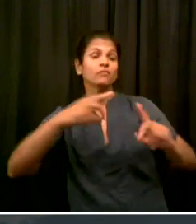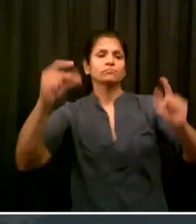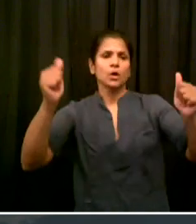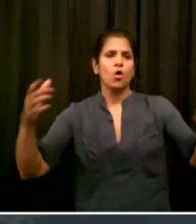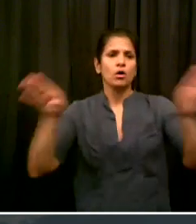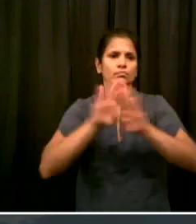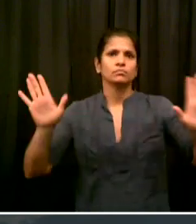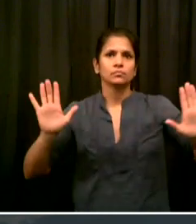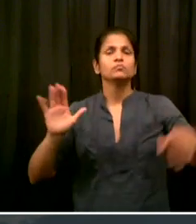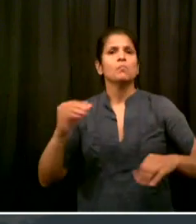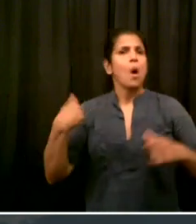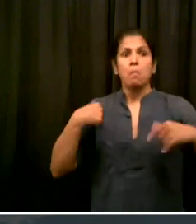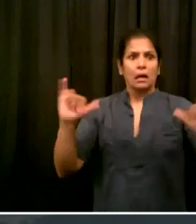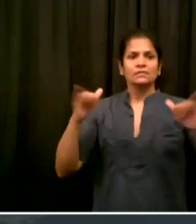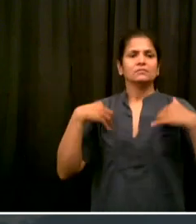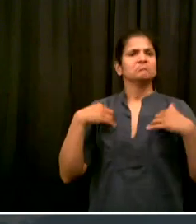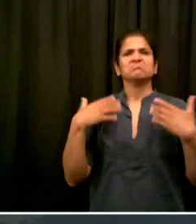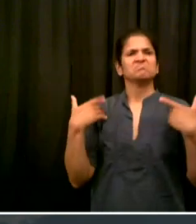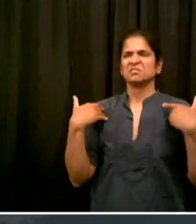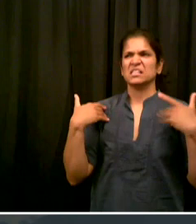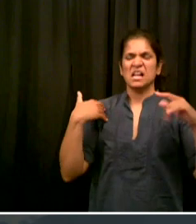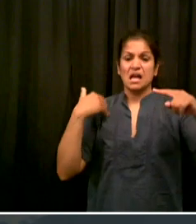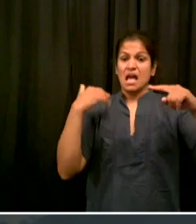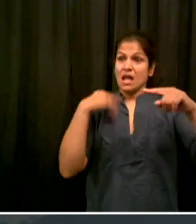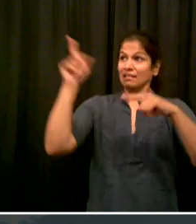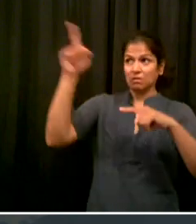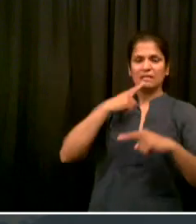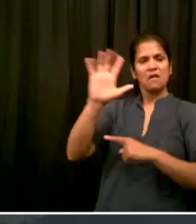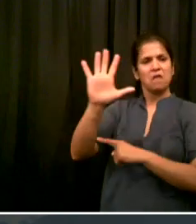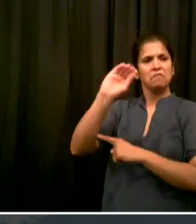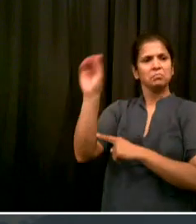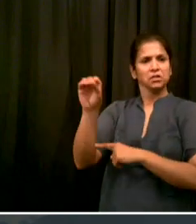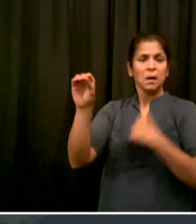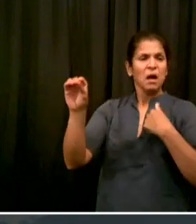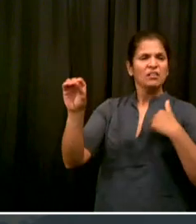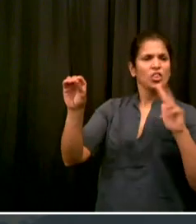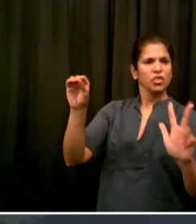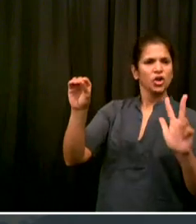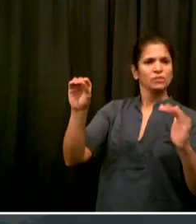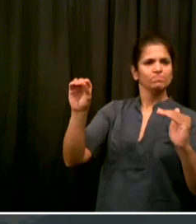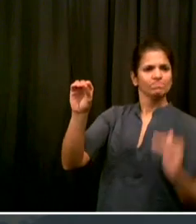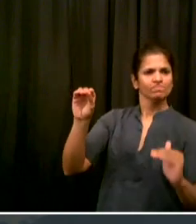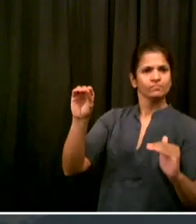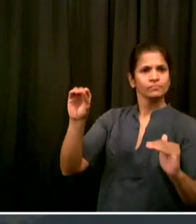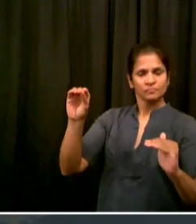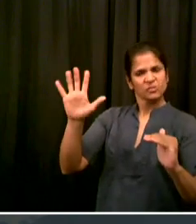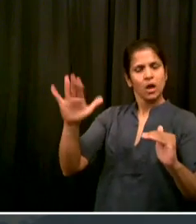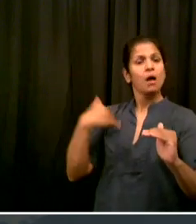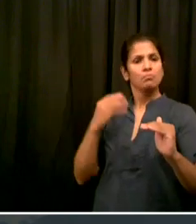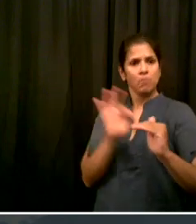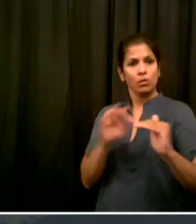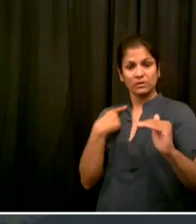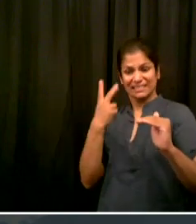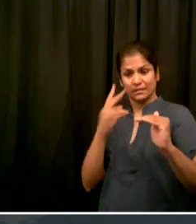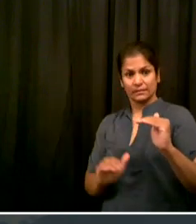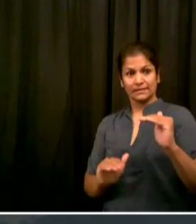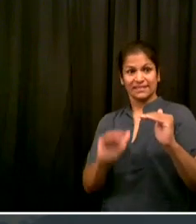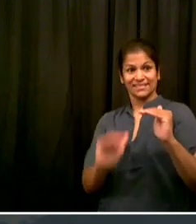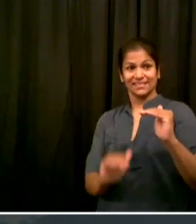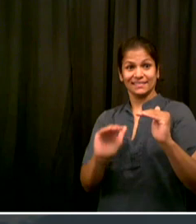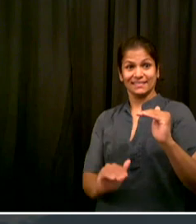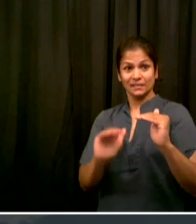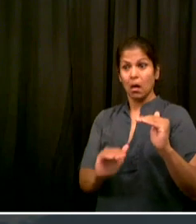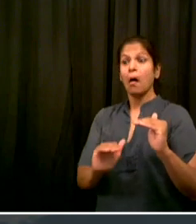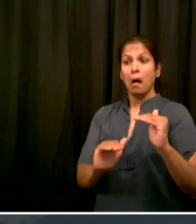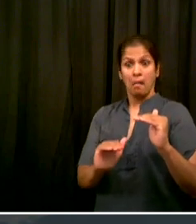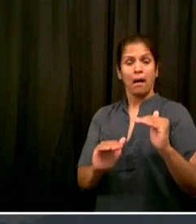adults, all children in the school building. That is one of the strictest standards in the world, stricter than the World Health Organization, the